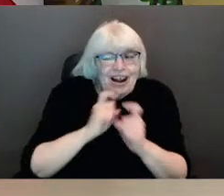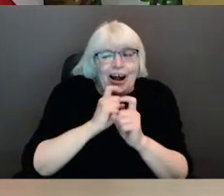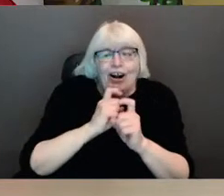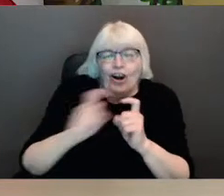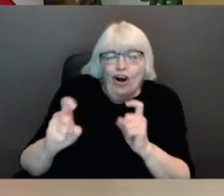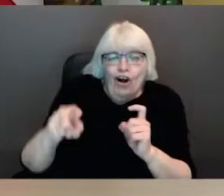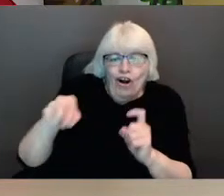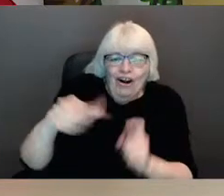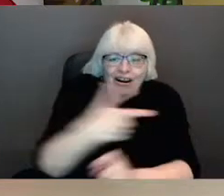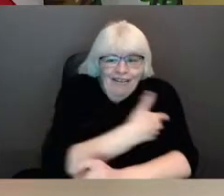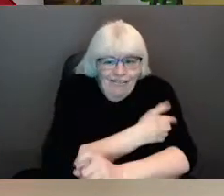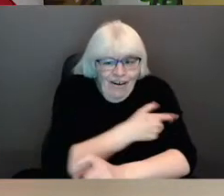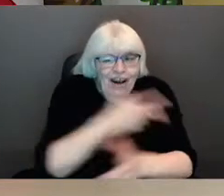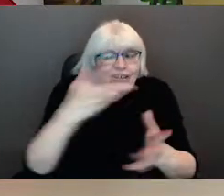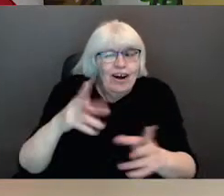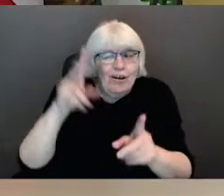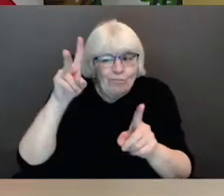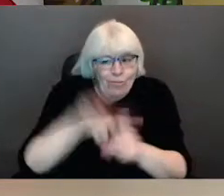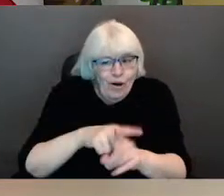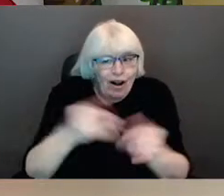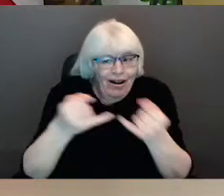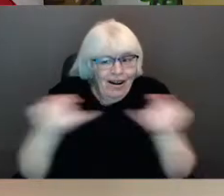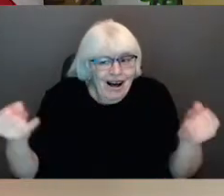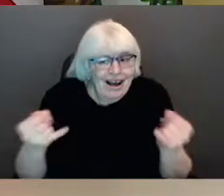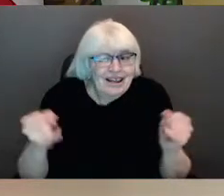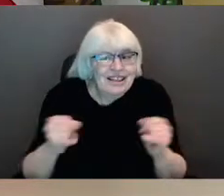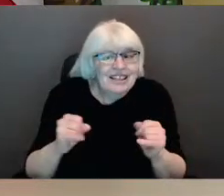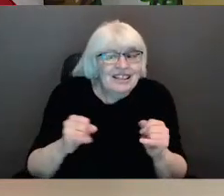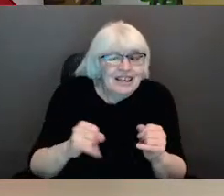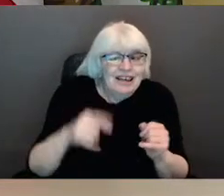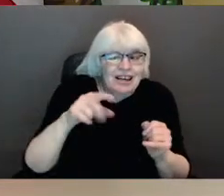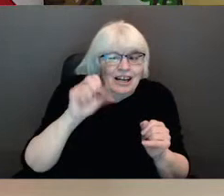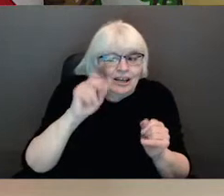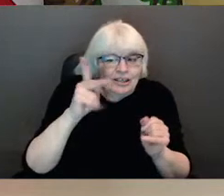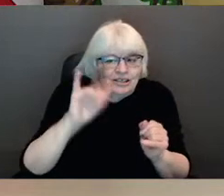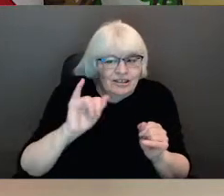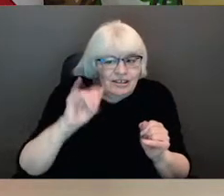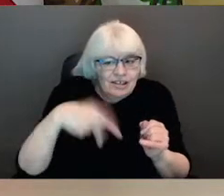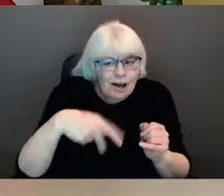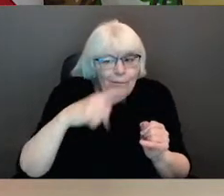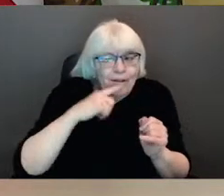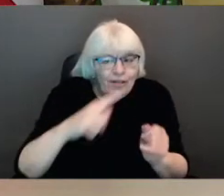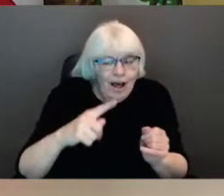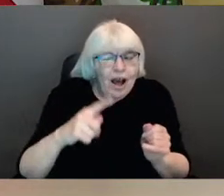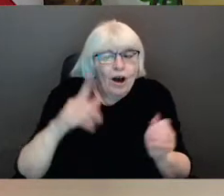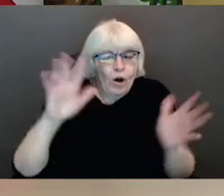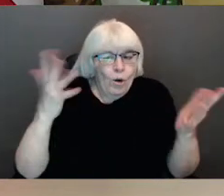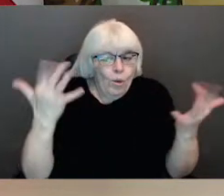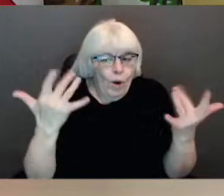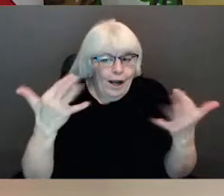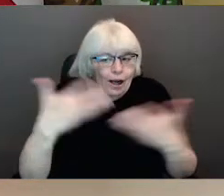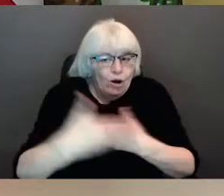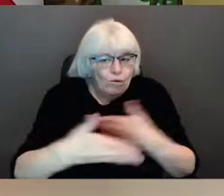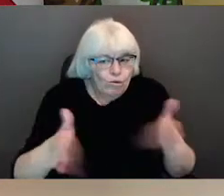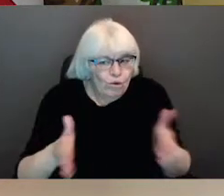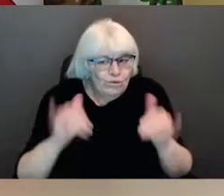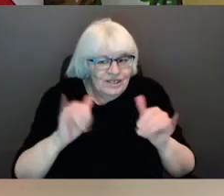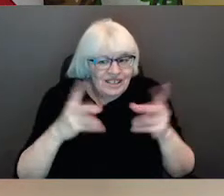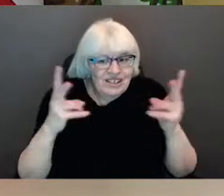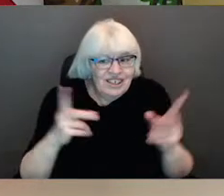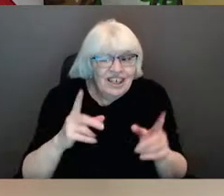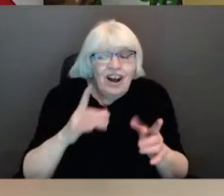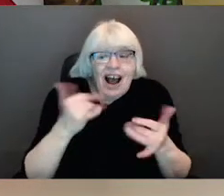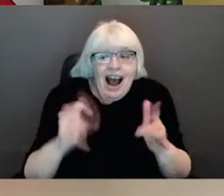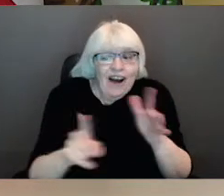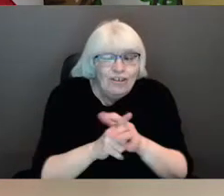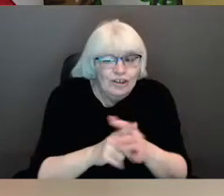at Skip the Waiting Room. And clinic days for children are highlighted in orange. Being vaccinated is the